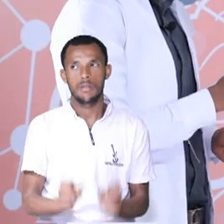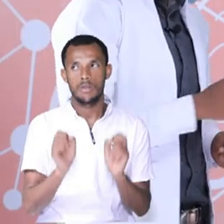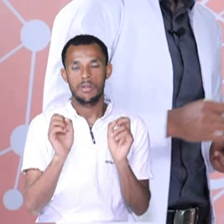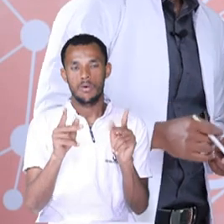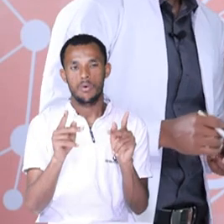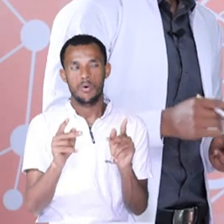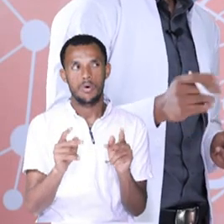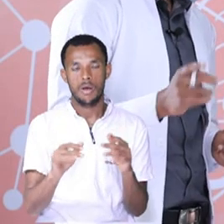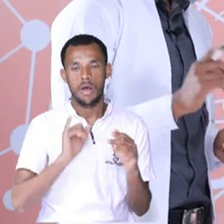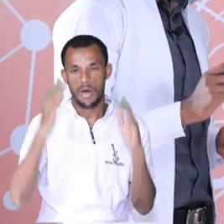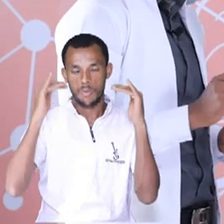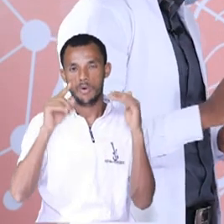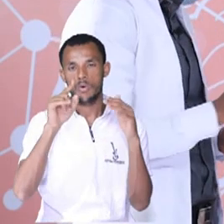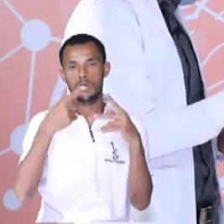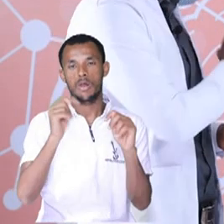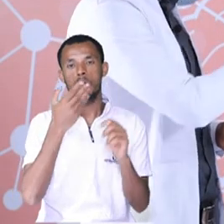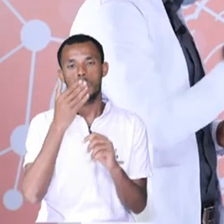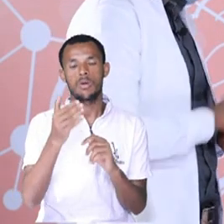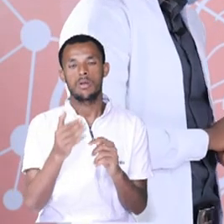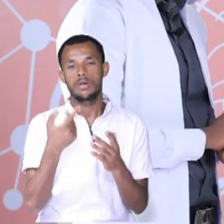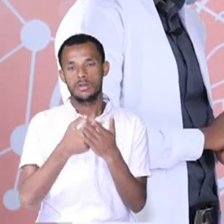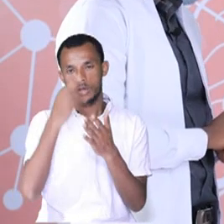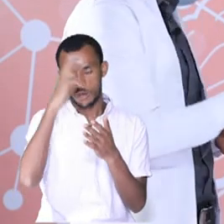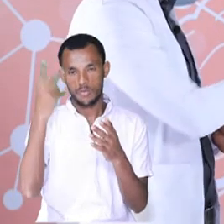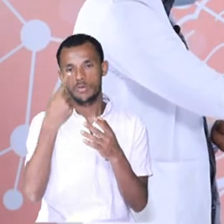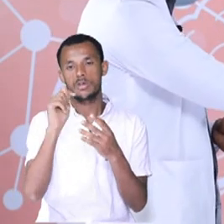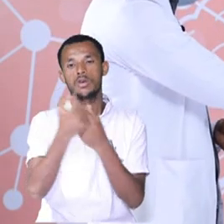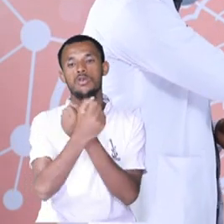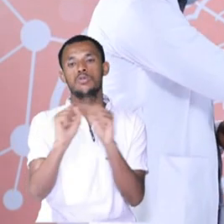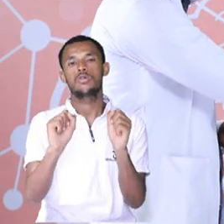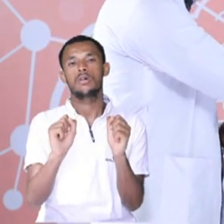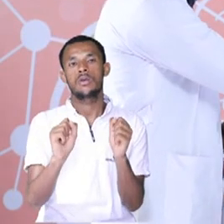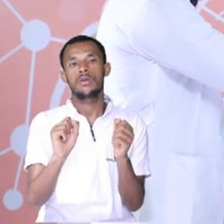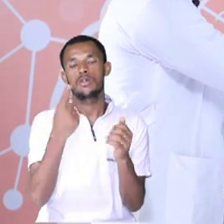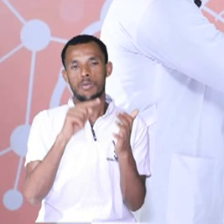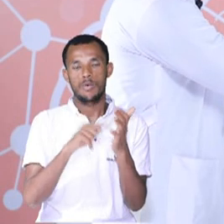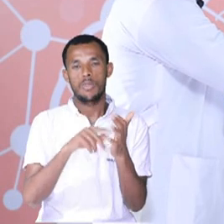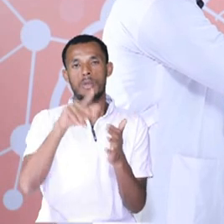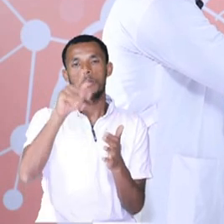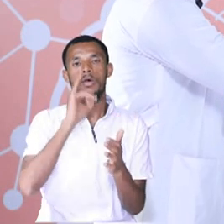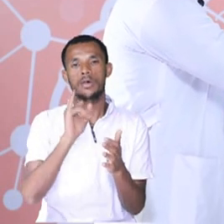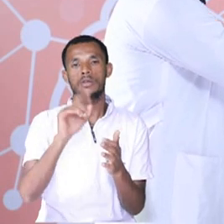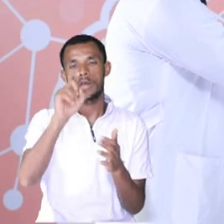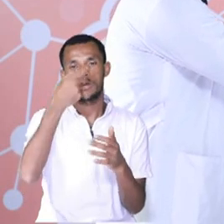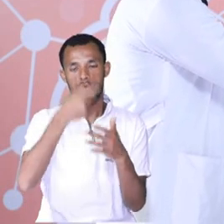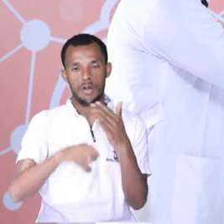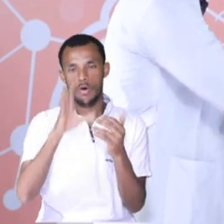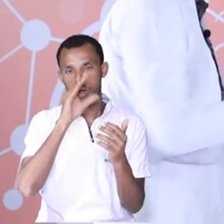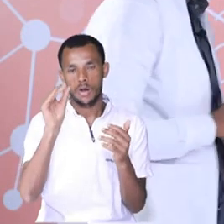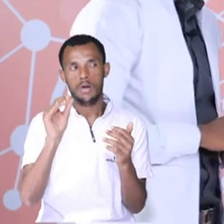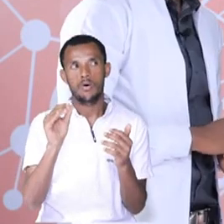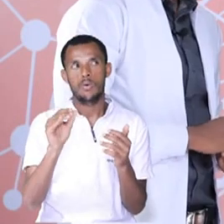Okay, I hope you tried good. So, in the case of the solution, the point is P is, this is x value